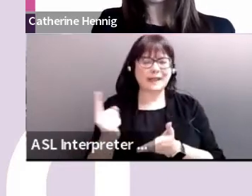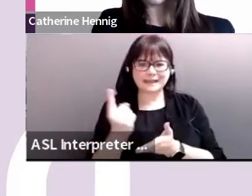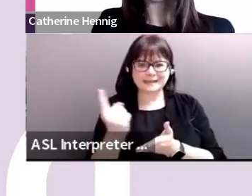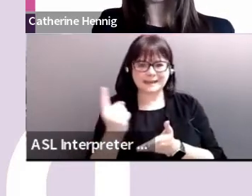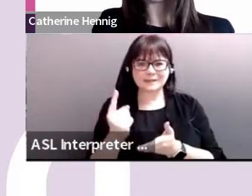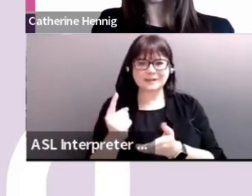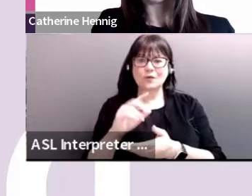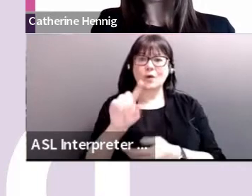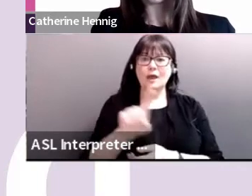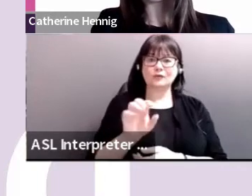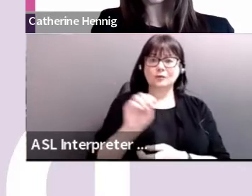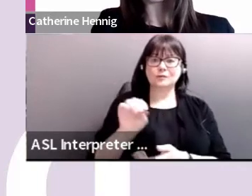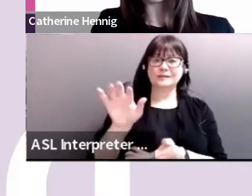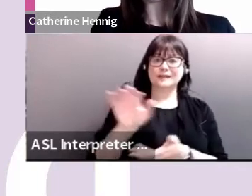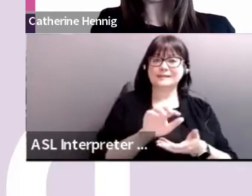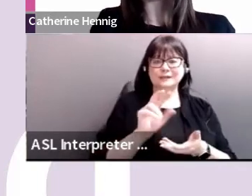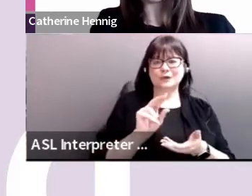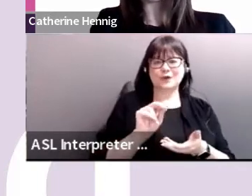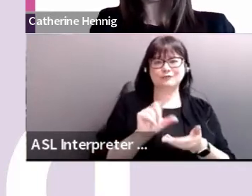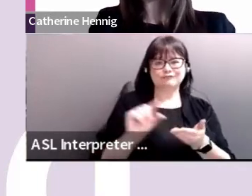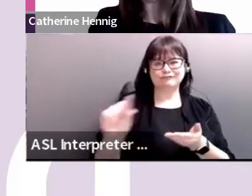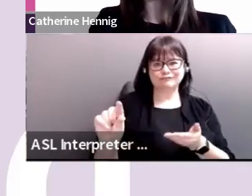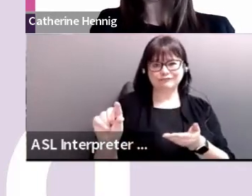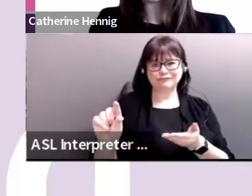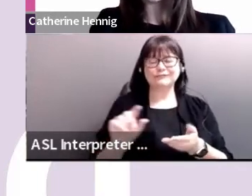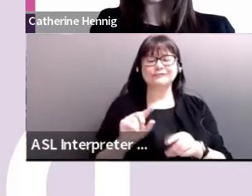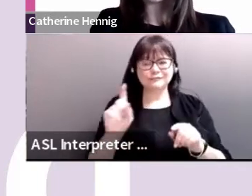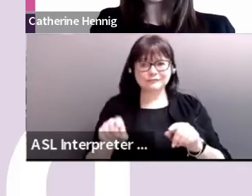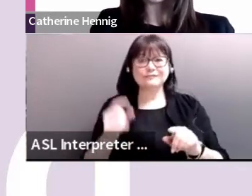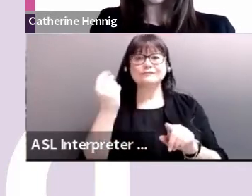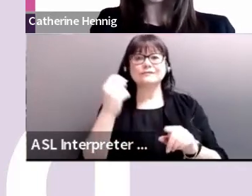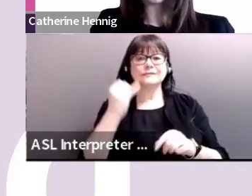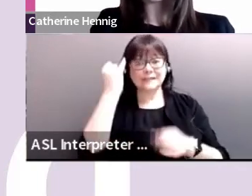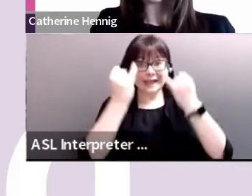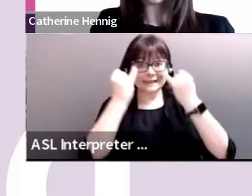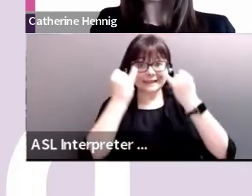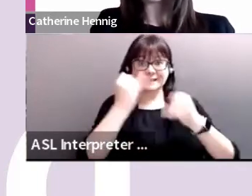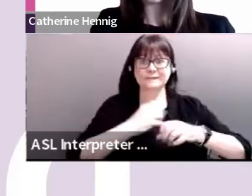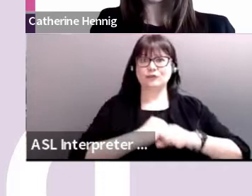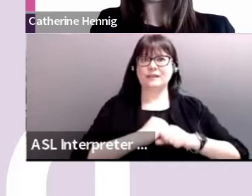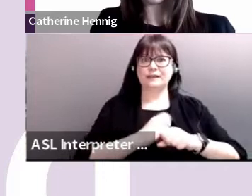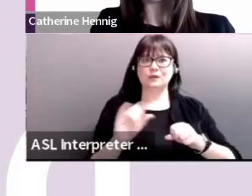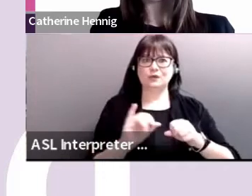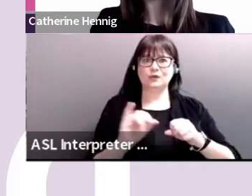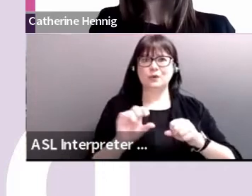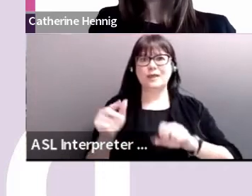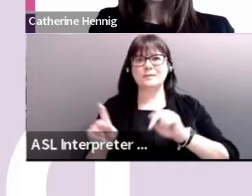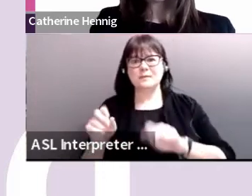your idea patented as there is a risk there. Another downside to traditional crowdfunding is that it can take quite a bit of